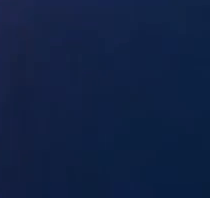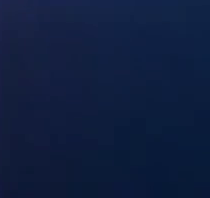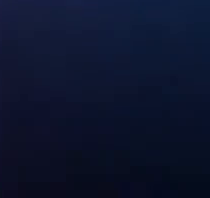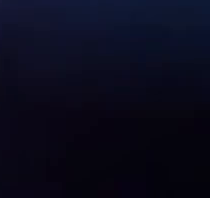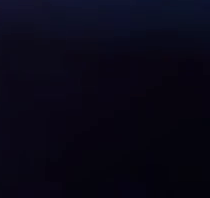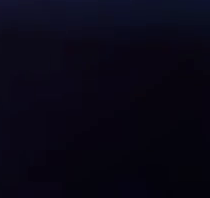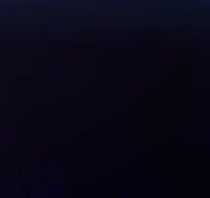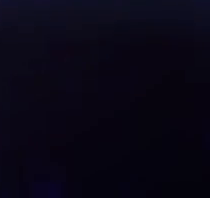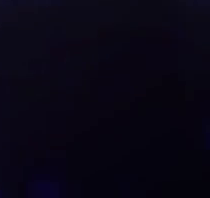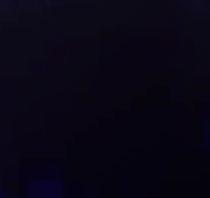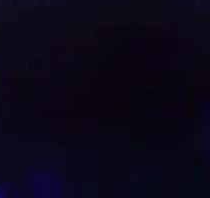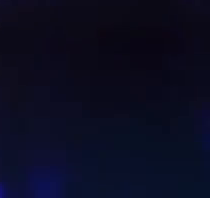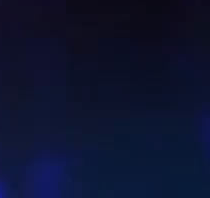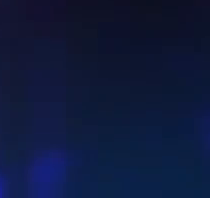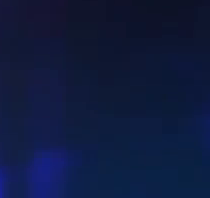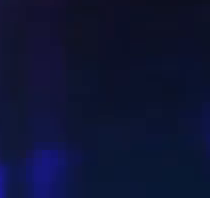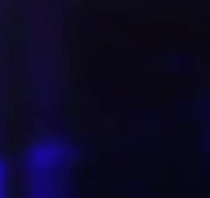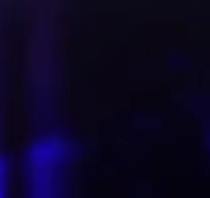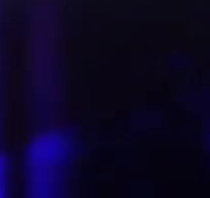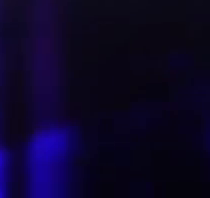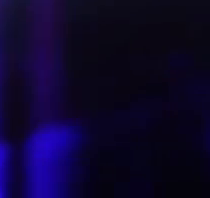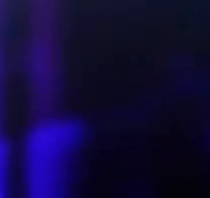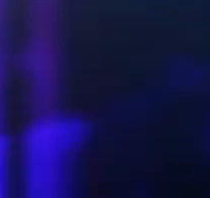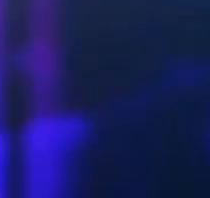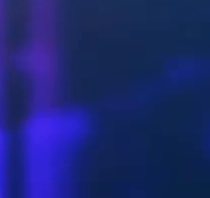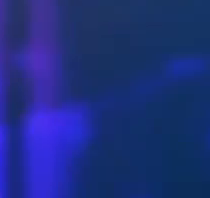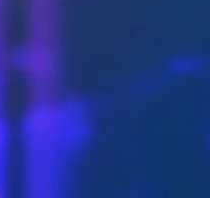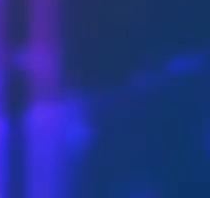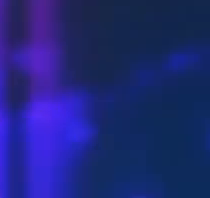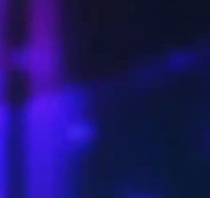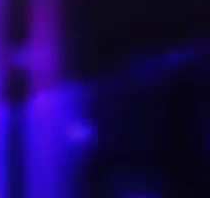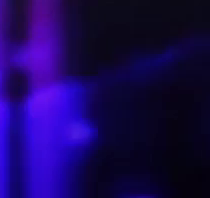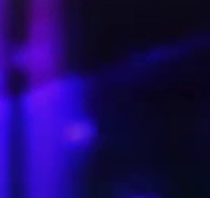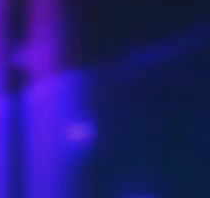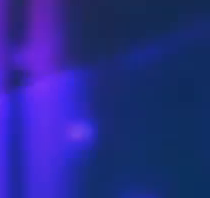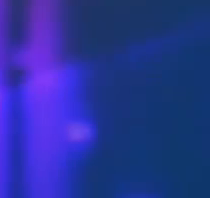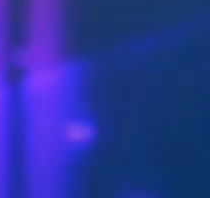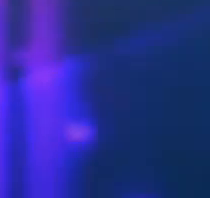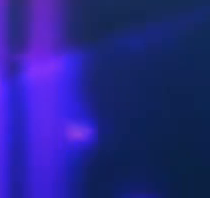The friend who is supposed to be the maid of